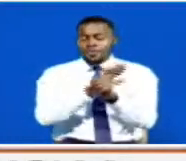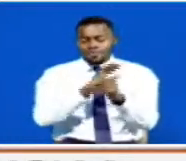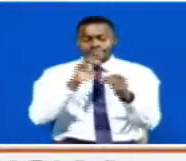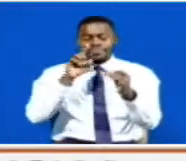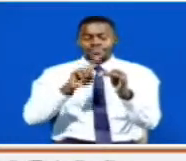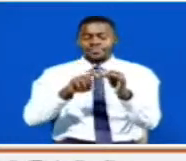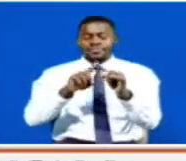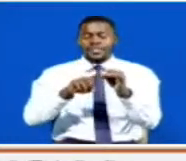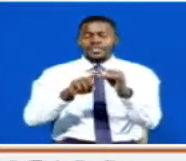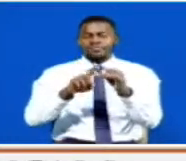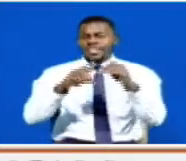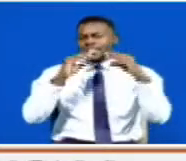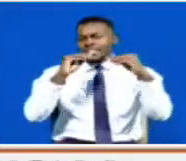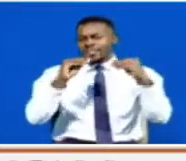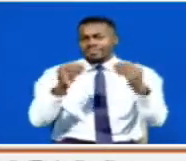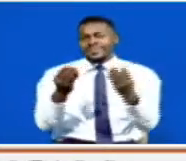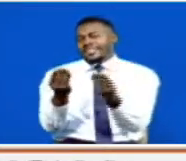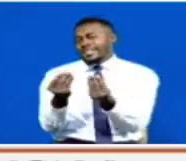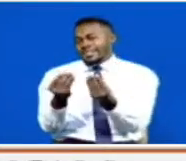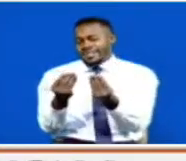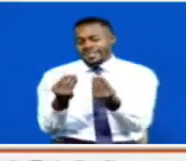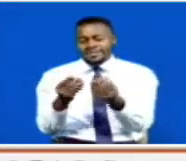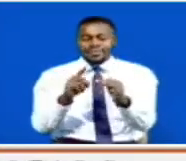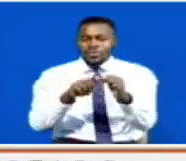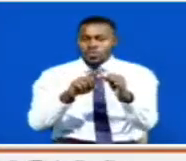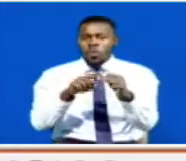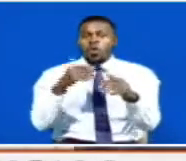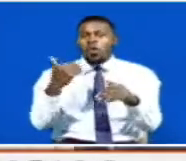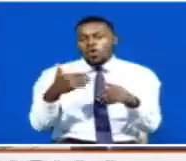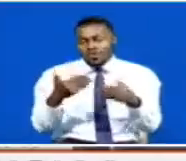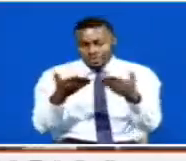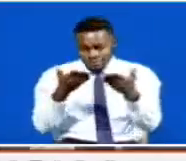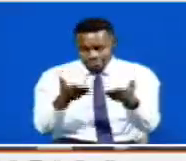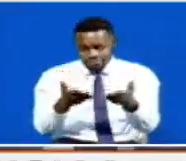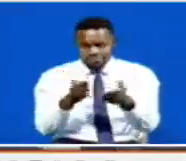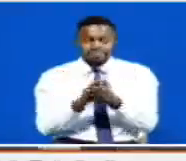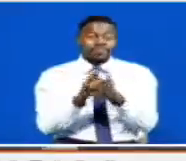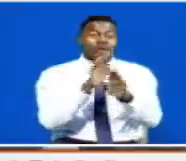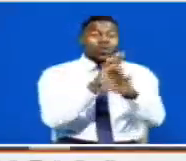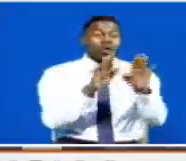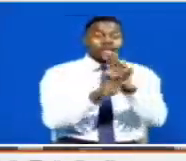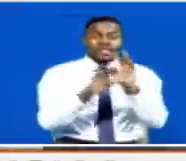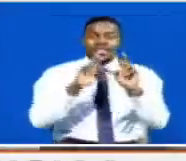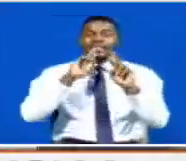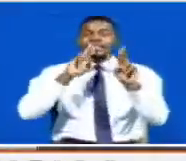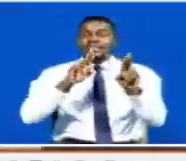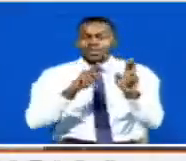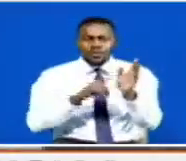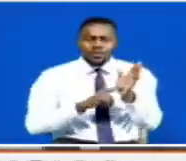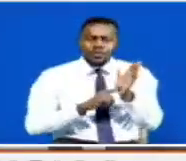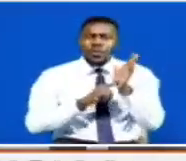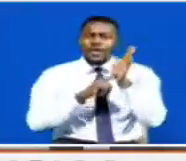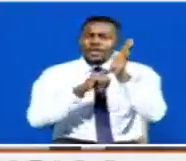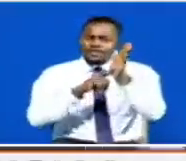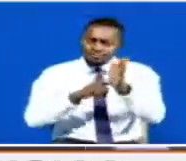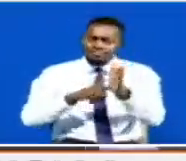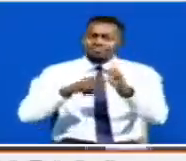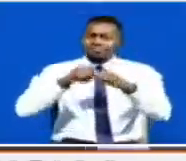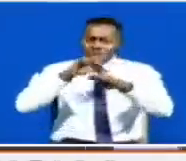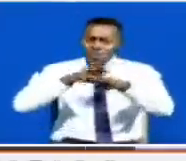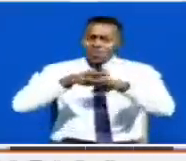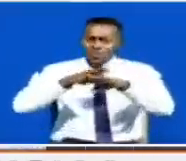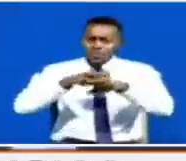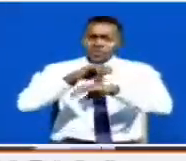teachable. Kwa jumla shule hii ilikuwa na watahiniwa 401. Matokeo haya yakionyesha kurejea na kung'aa zaidi kwa nyota ya Moi